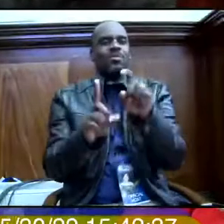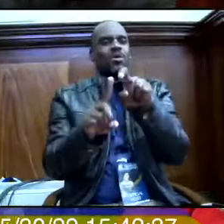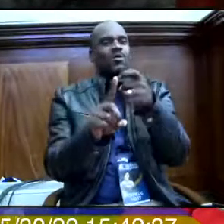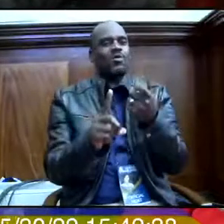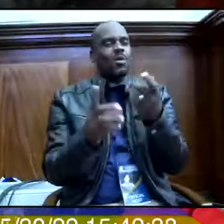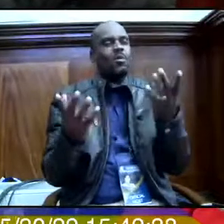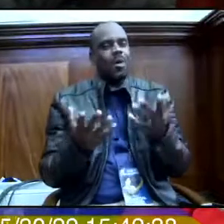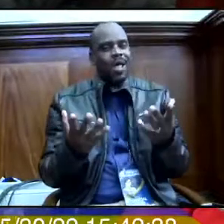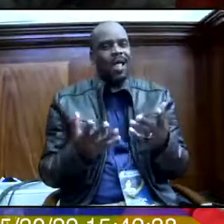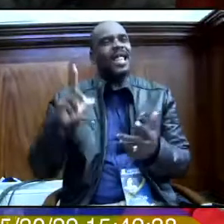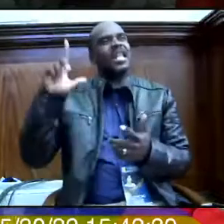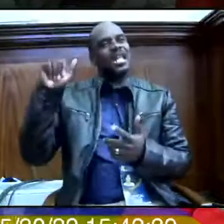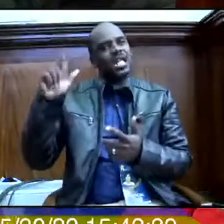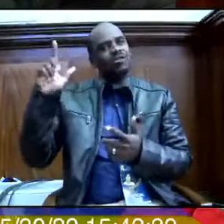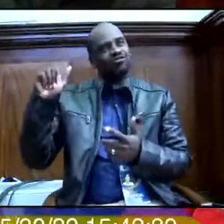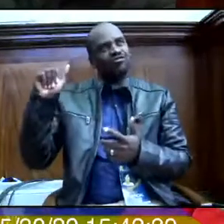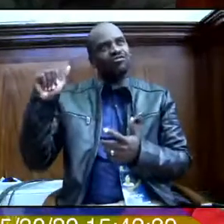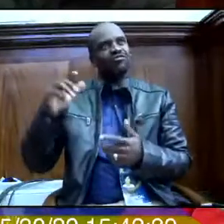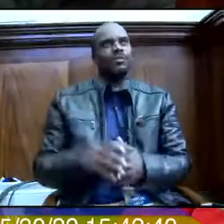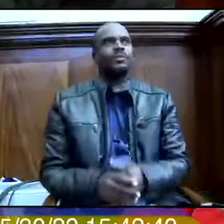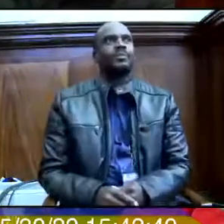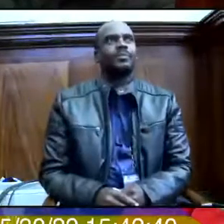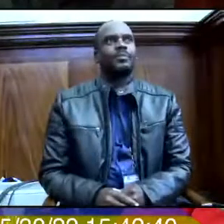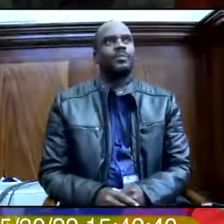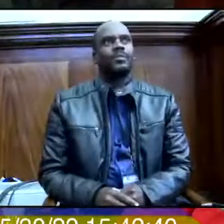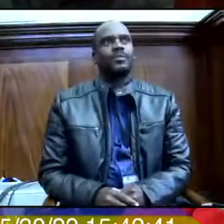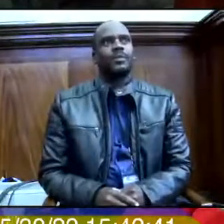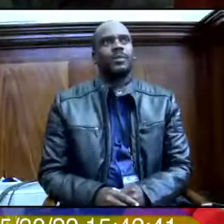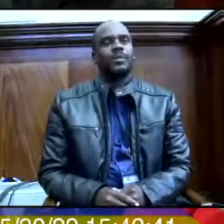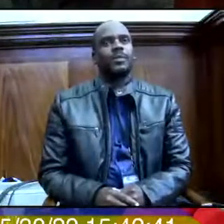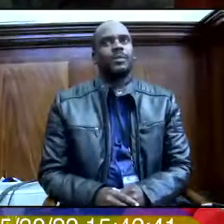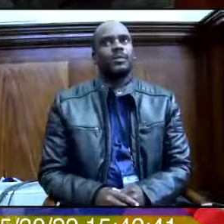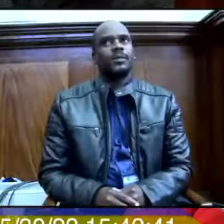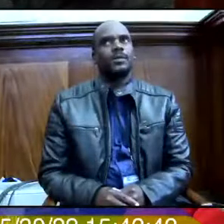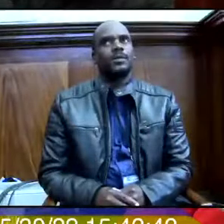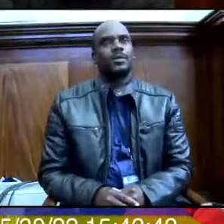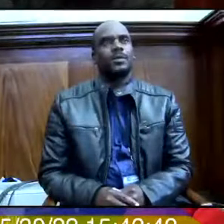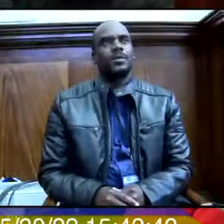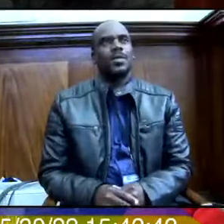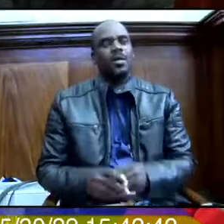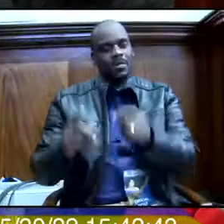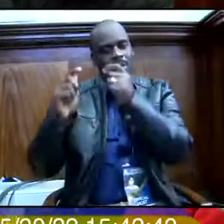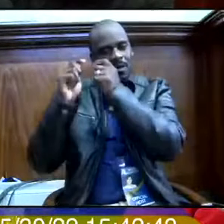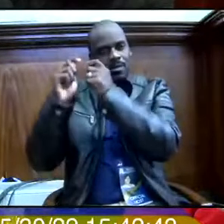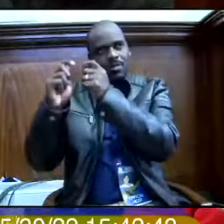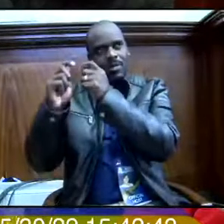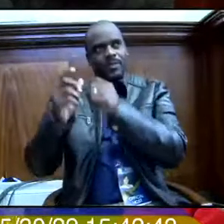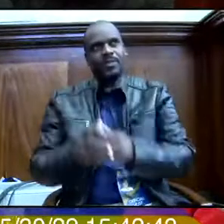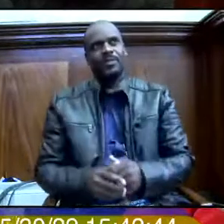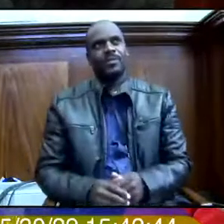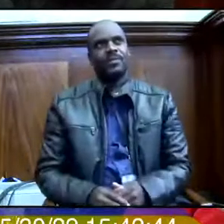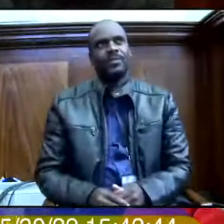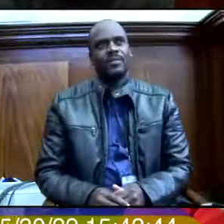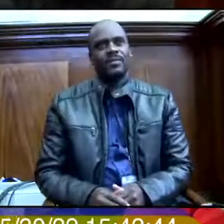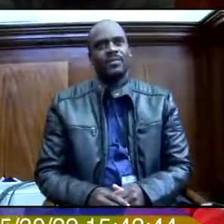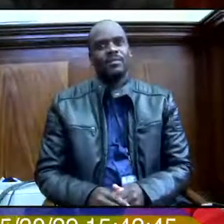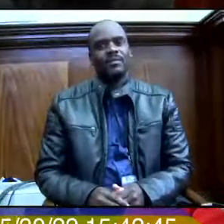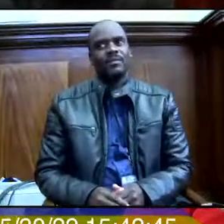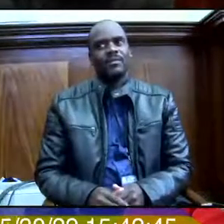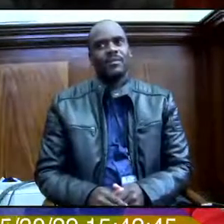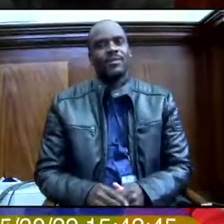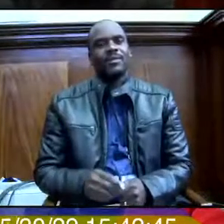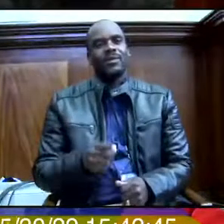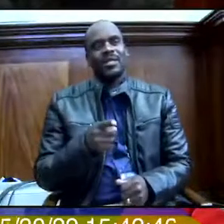and i don't know what what do we call you when we are in parliament honorables it's not that i am